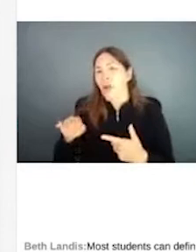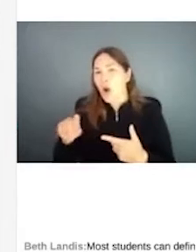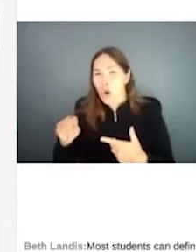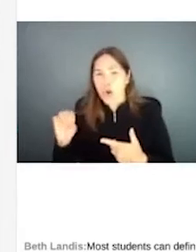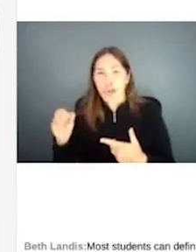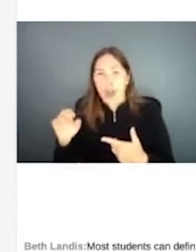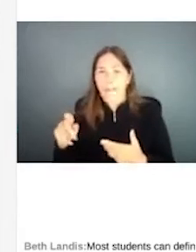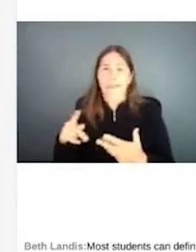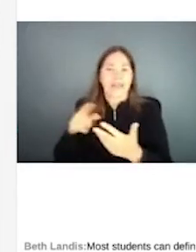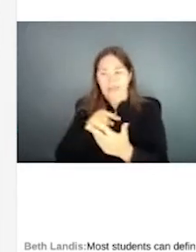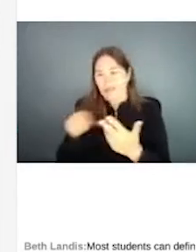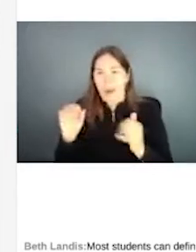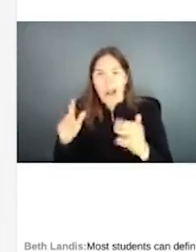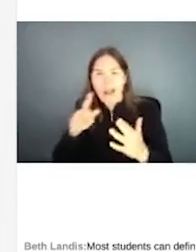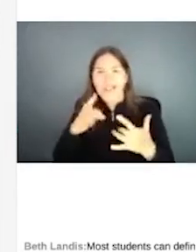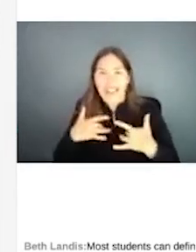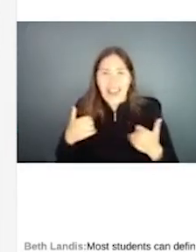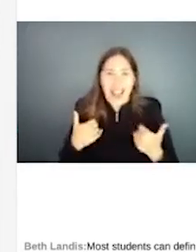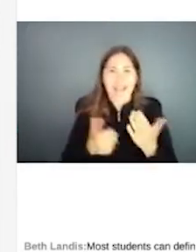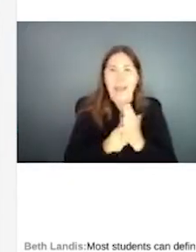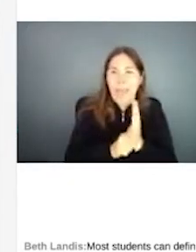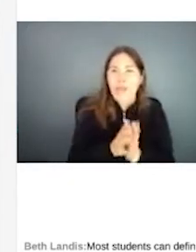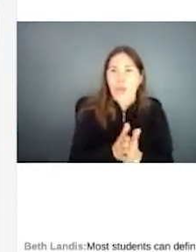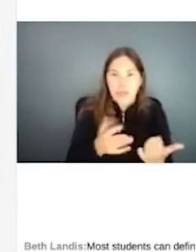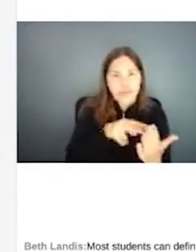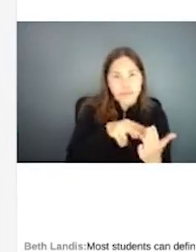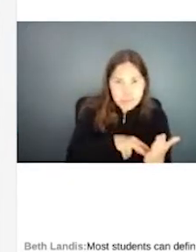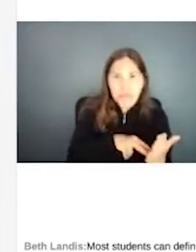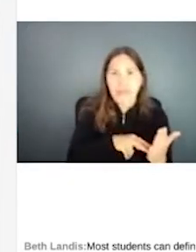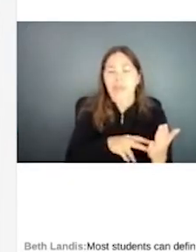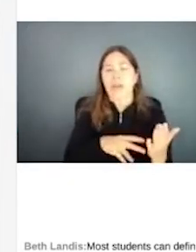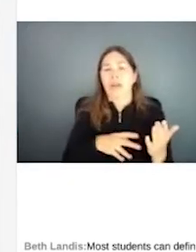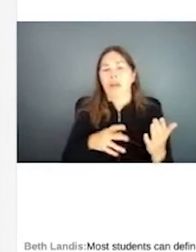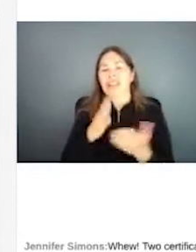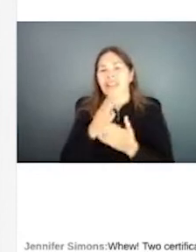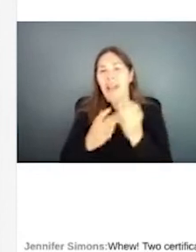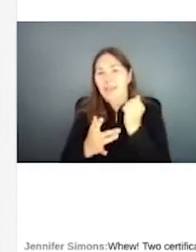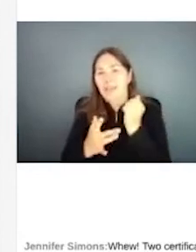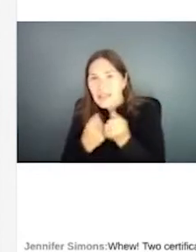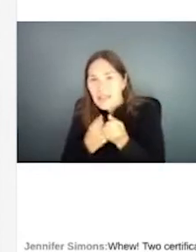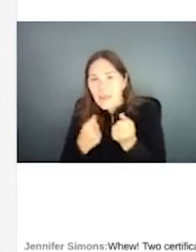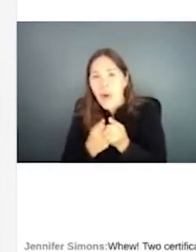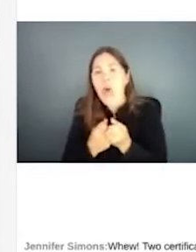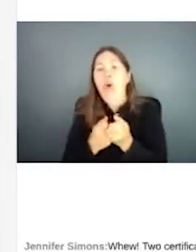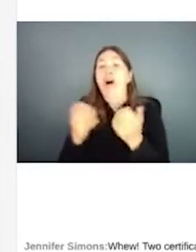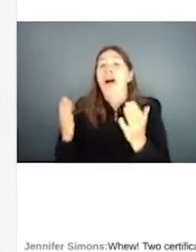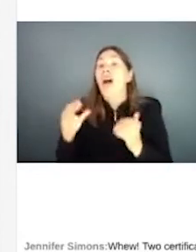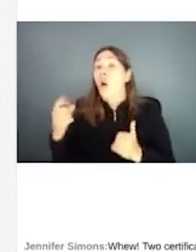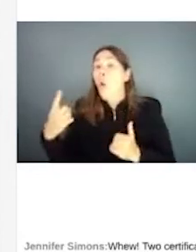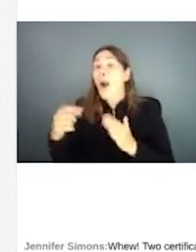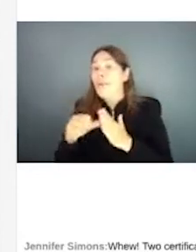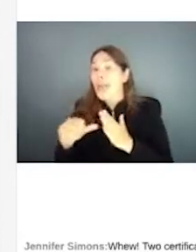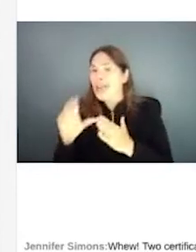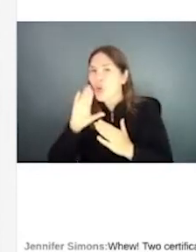you'll get three things on there. You'll get the manual, right? You'll get some technical support. But then one of the pages